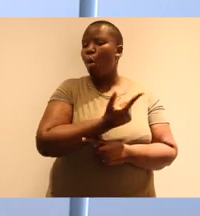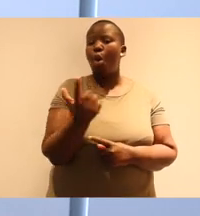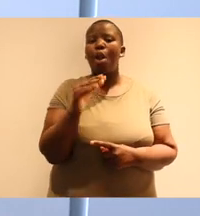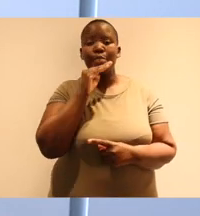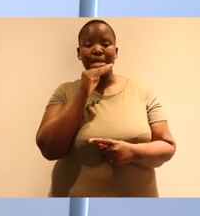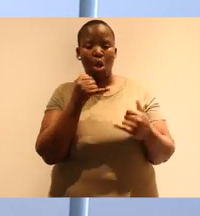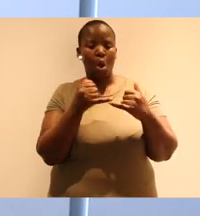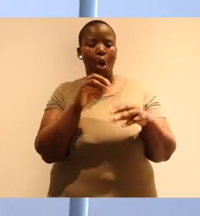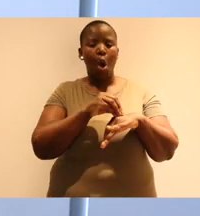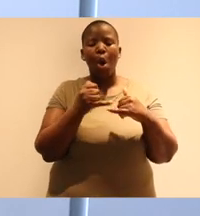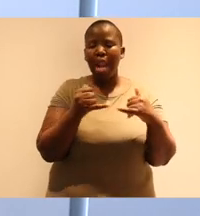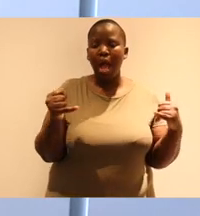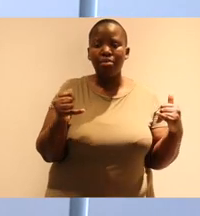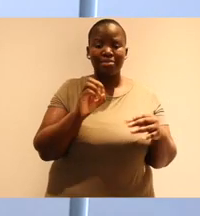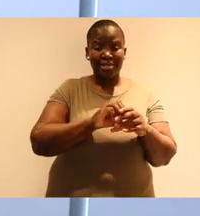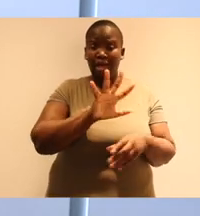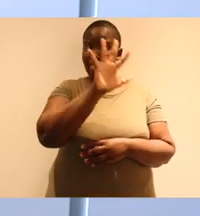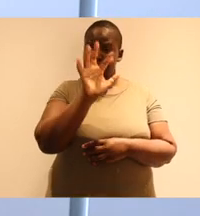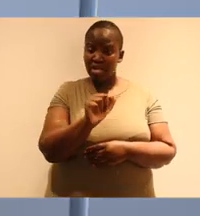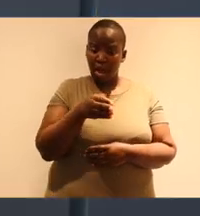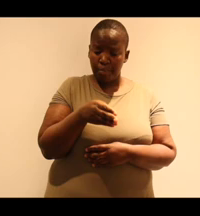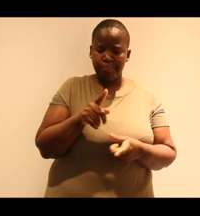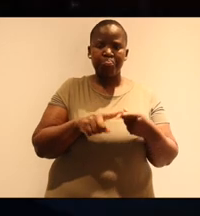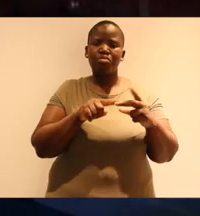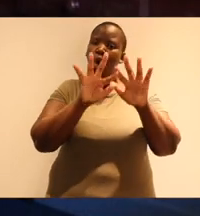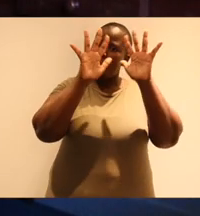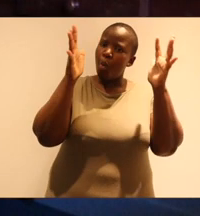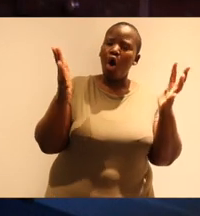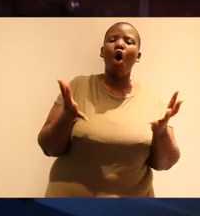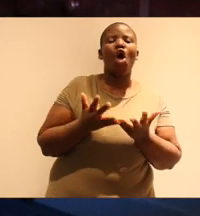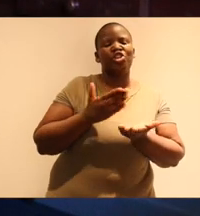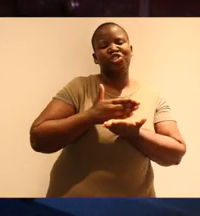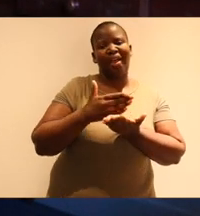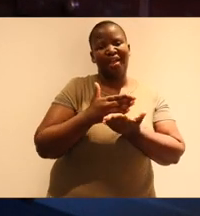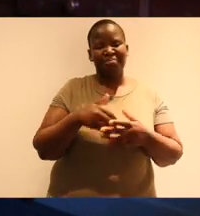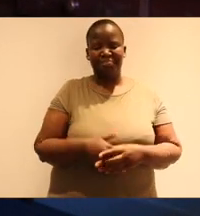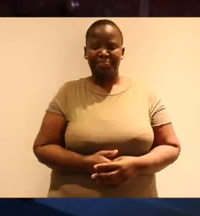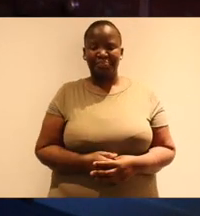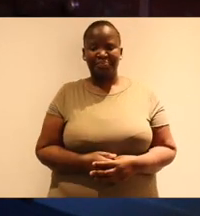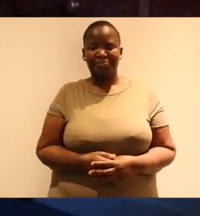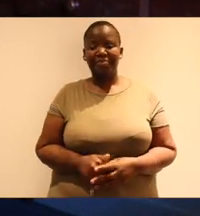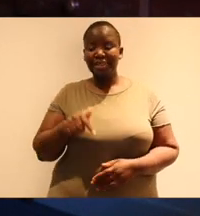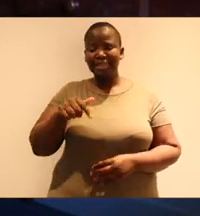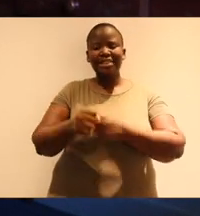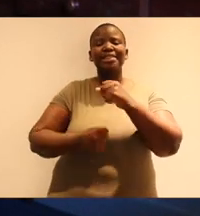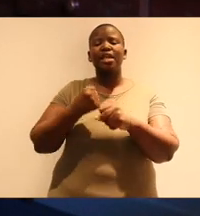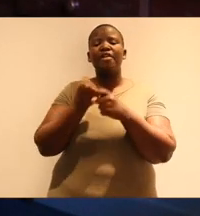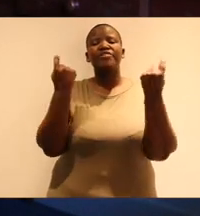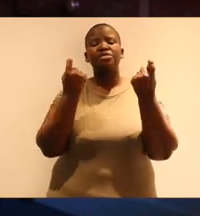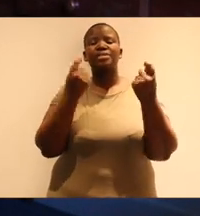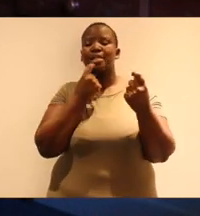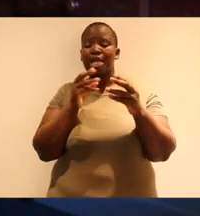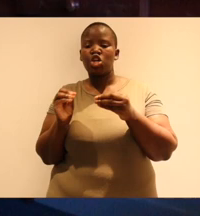everybody, South Africa and globally. This year's festival, a theme is called